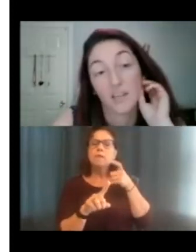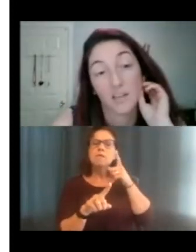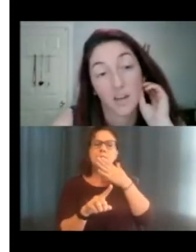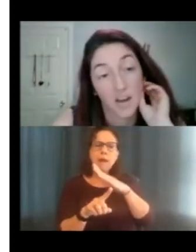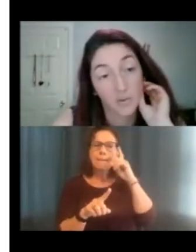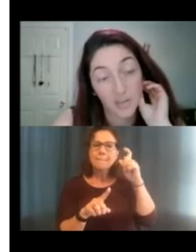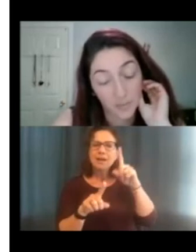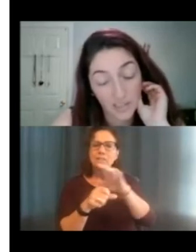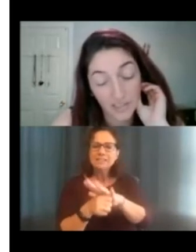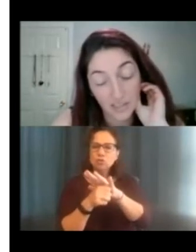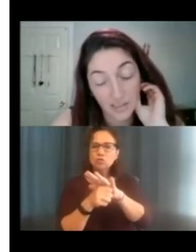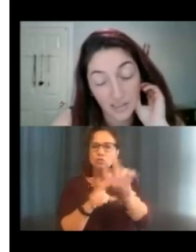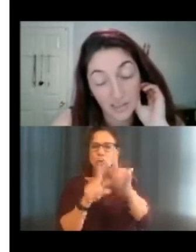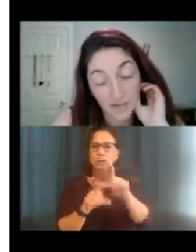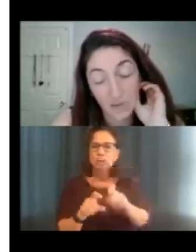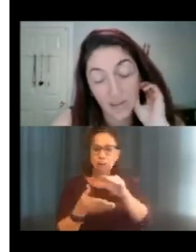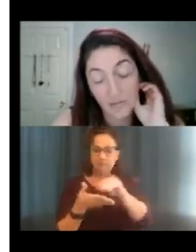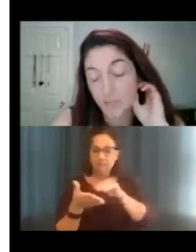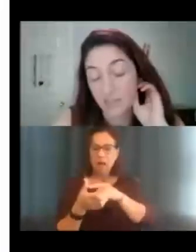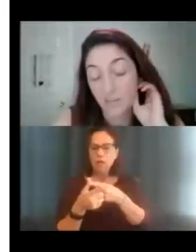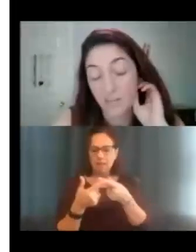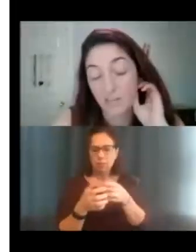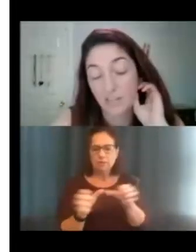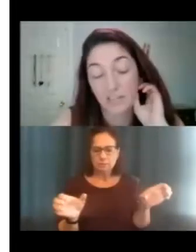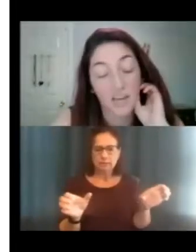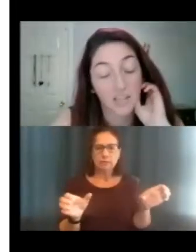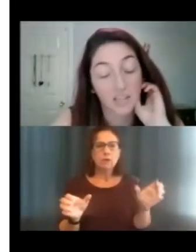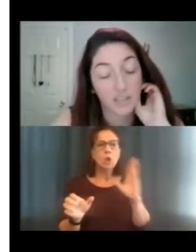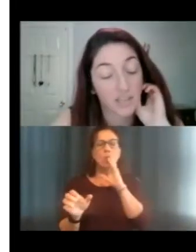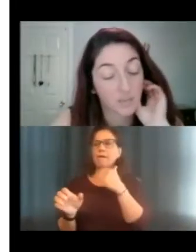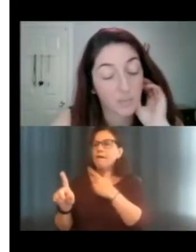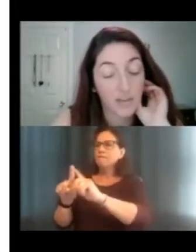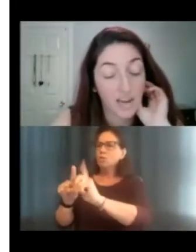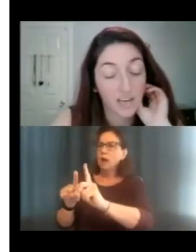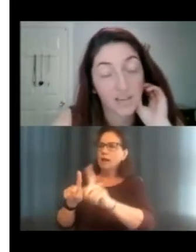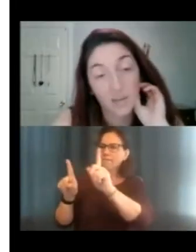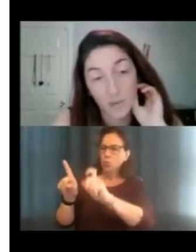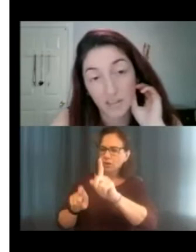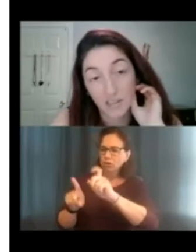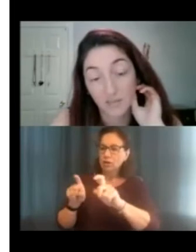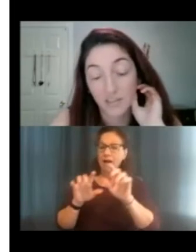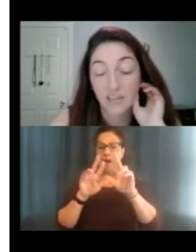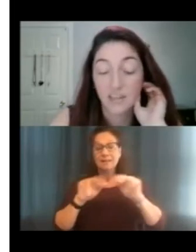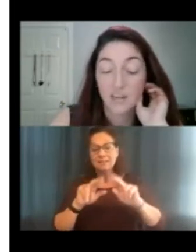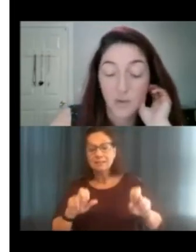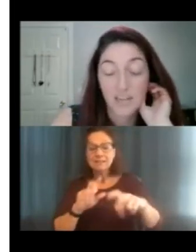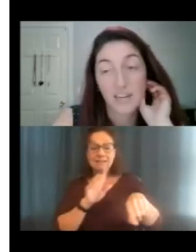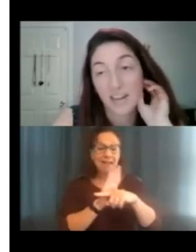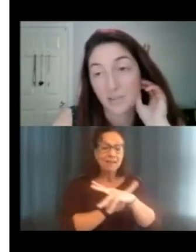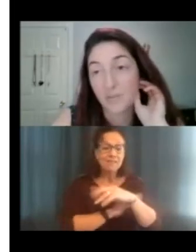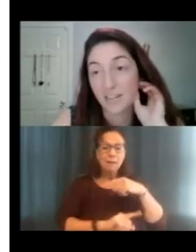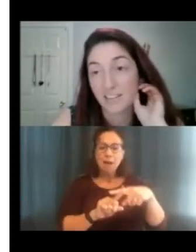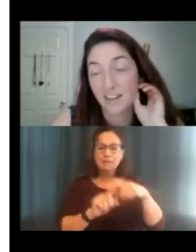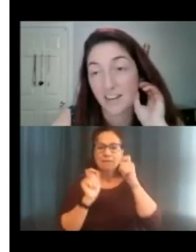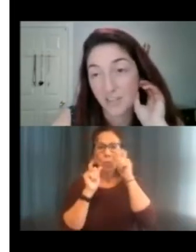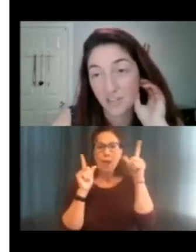And everyone completed a variety of questionnaire measures designed to assess both negative and positive waking